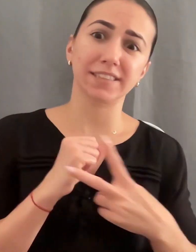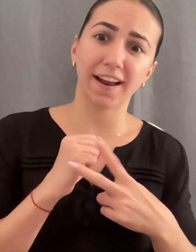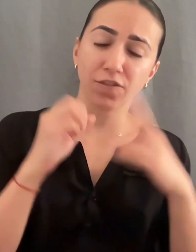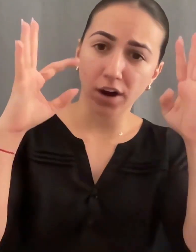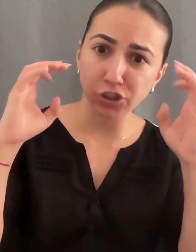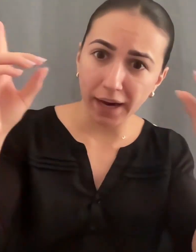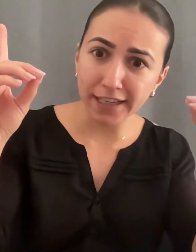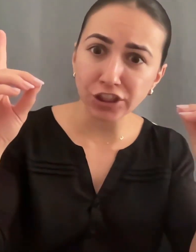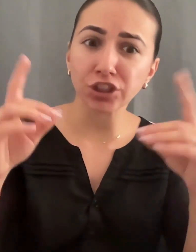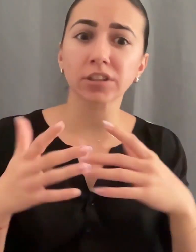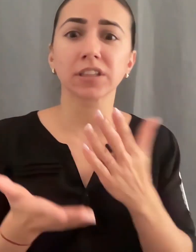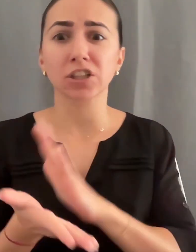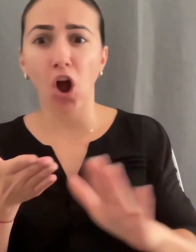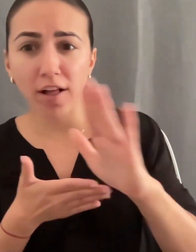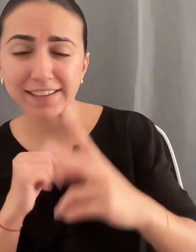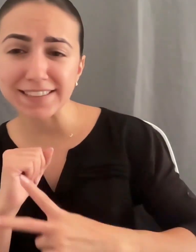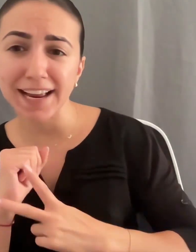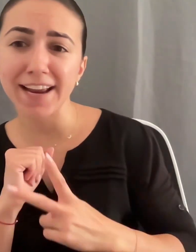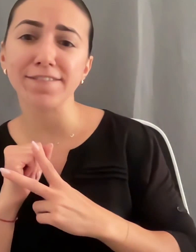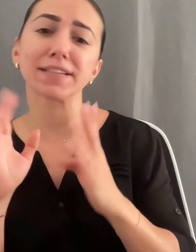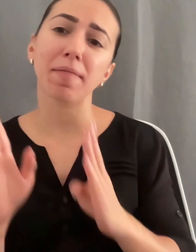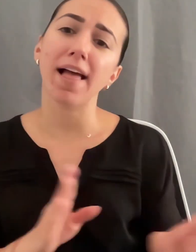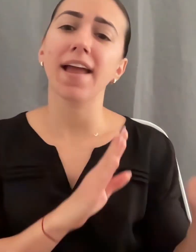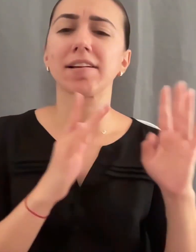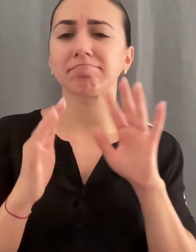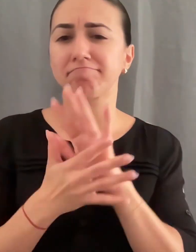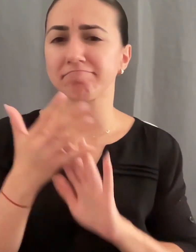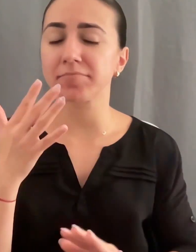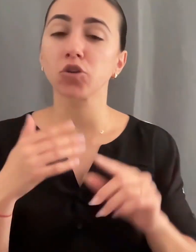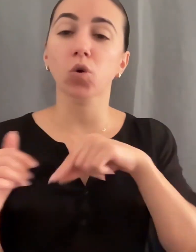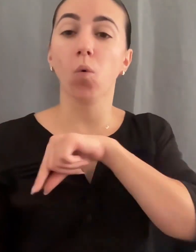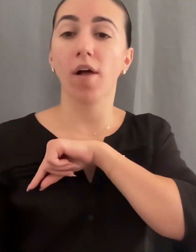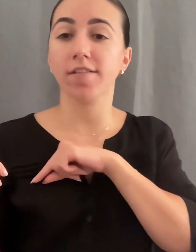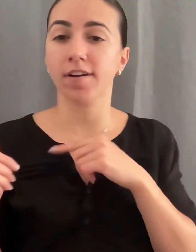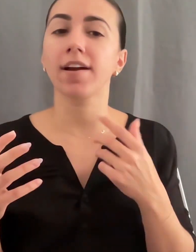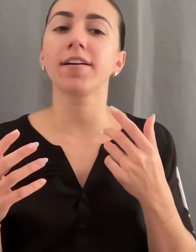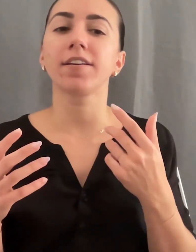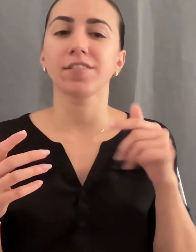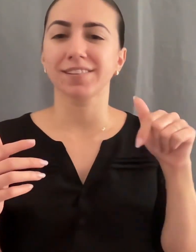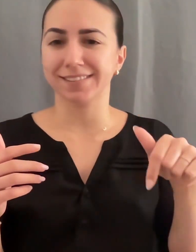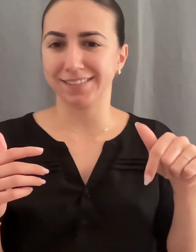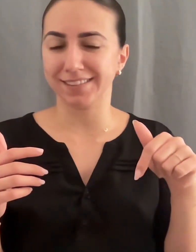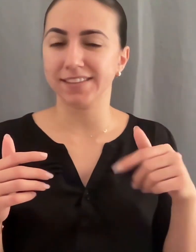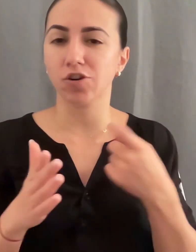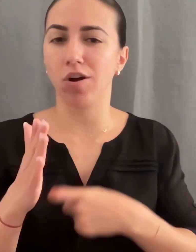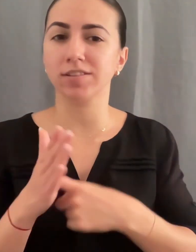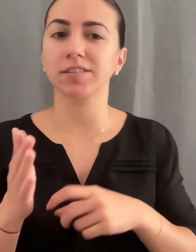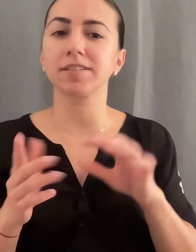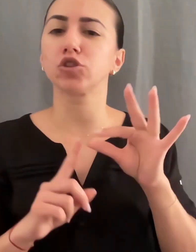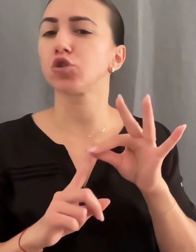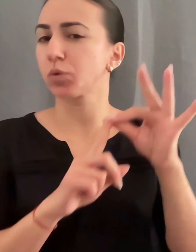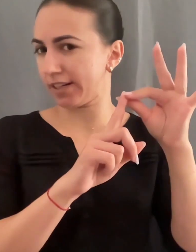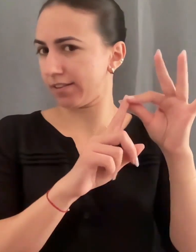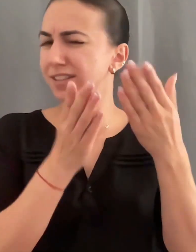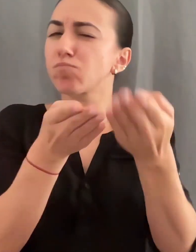education expenses in a college savings account or plan. Qualified disability expenses for ABLE accounts are unique in that it's